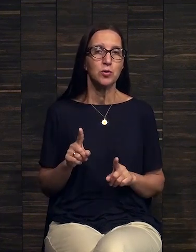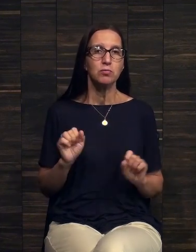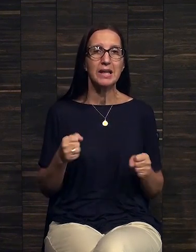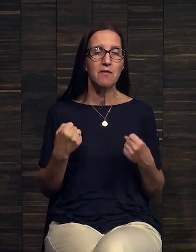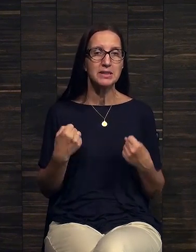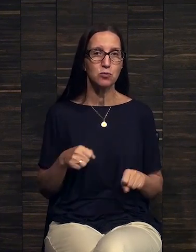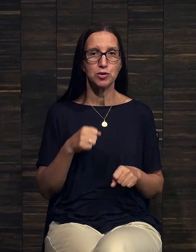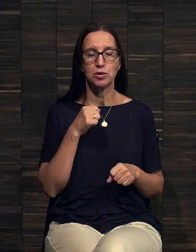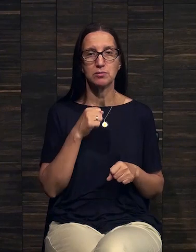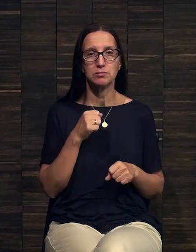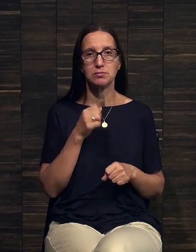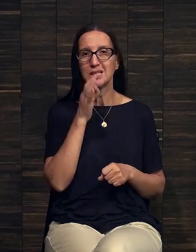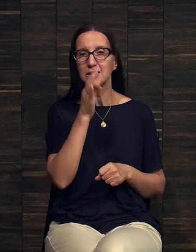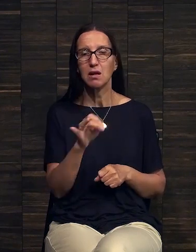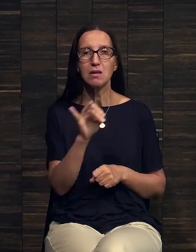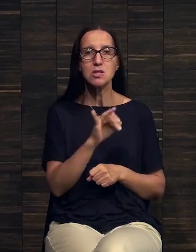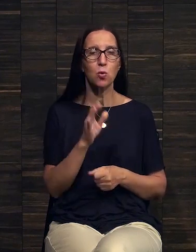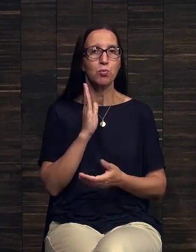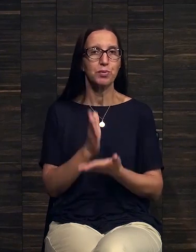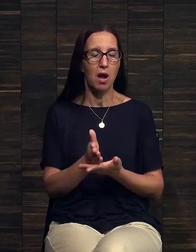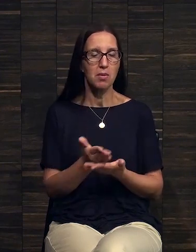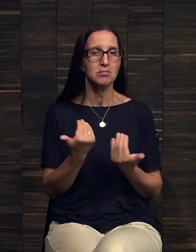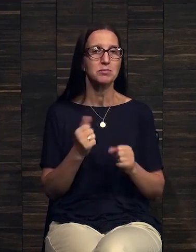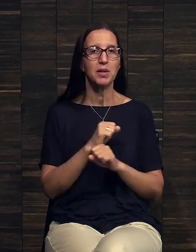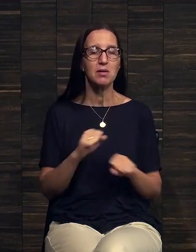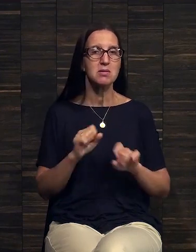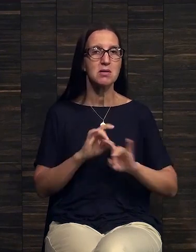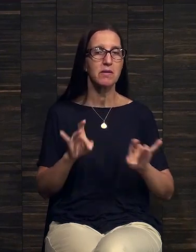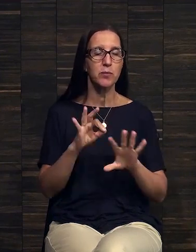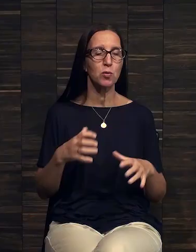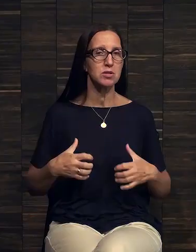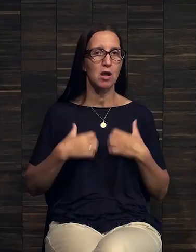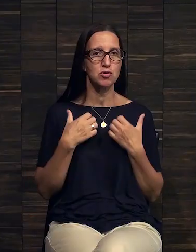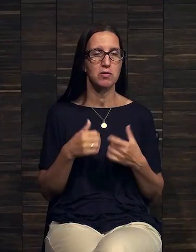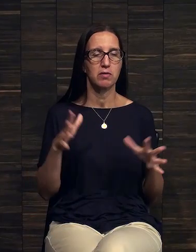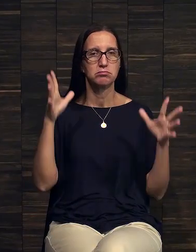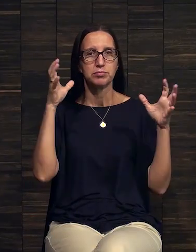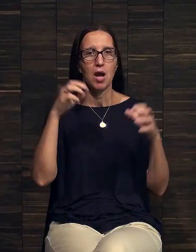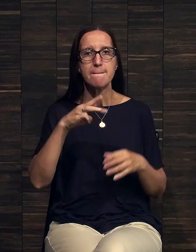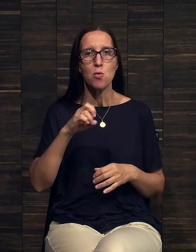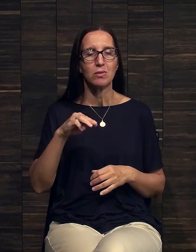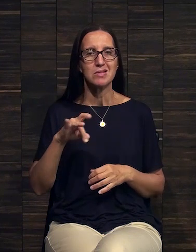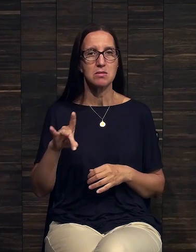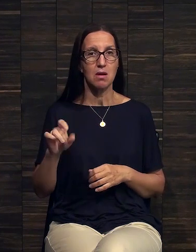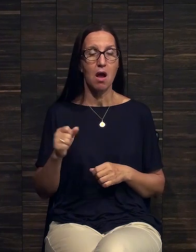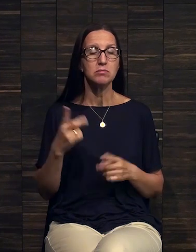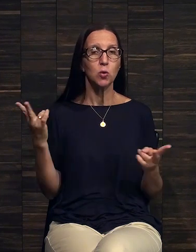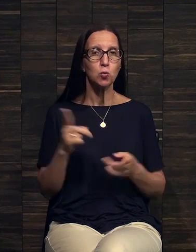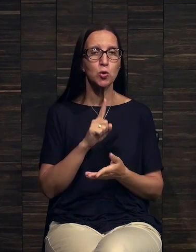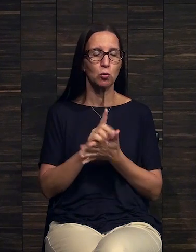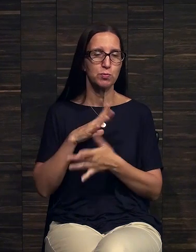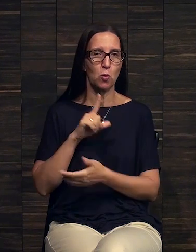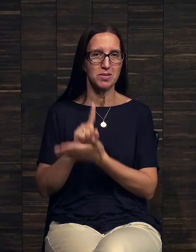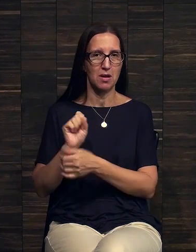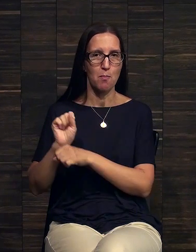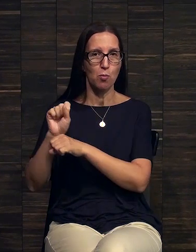got together, and we cannot tell the story directly. We cannot tell about the terrible monster.